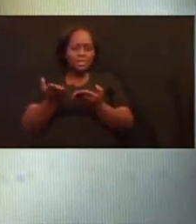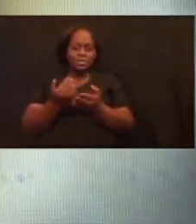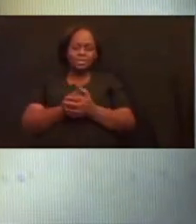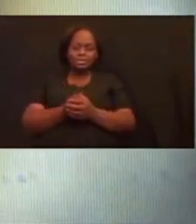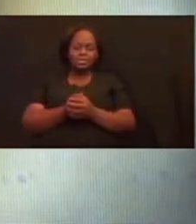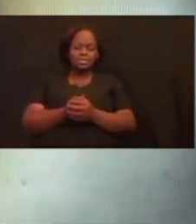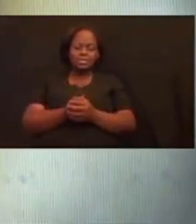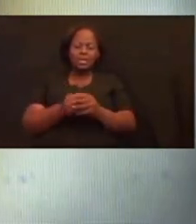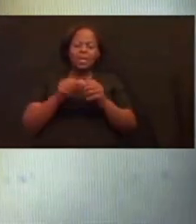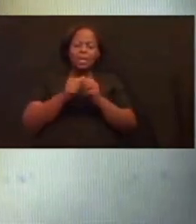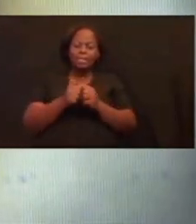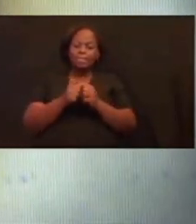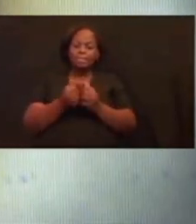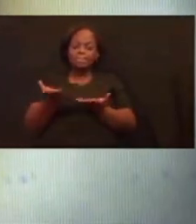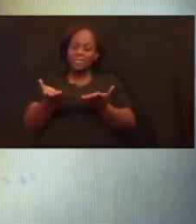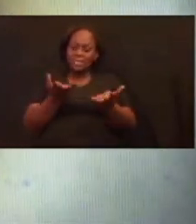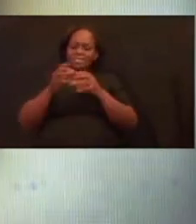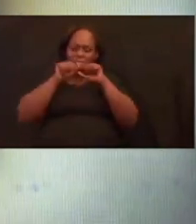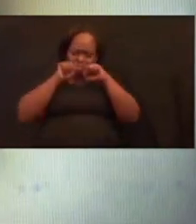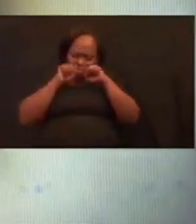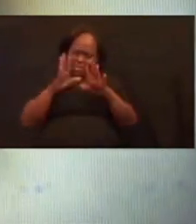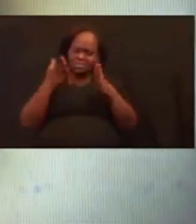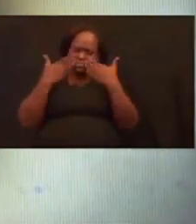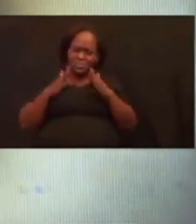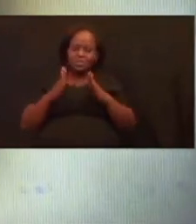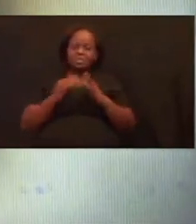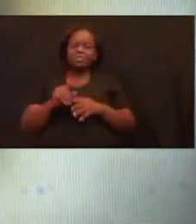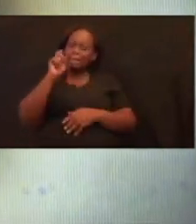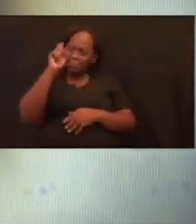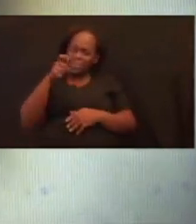of kingdom integrity. There must be models.